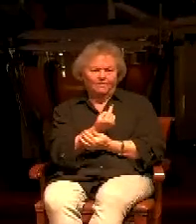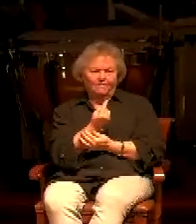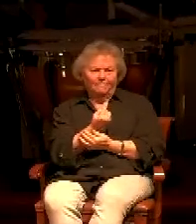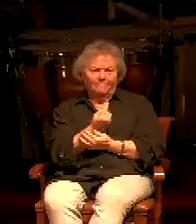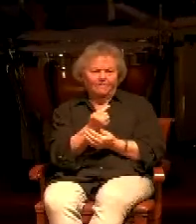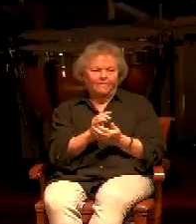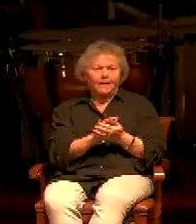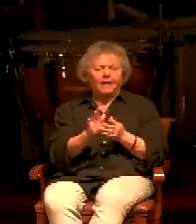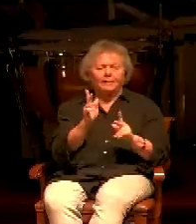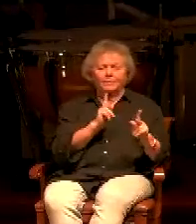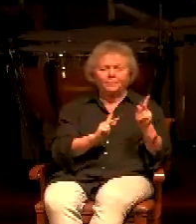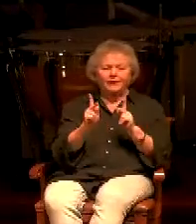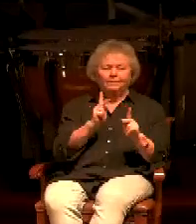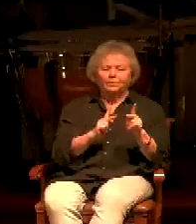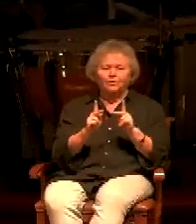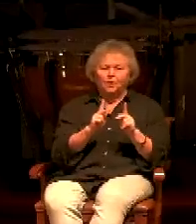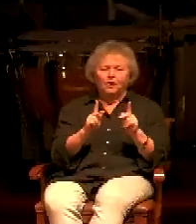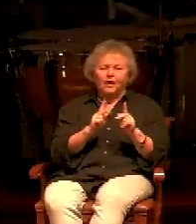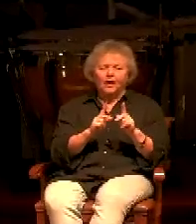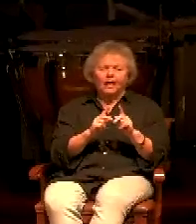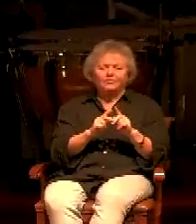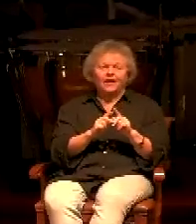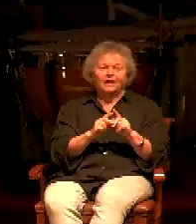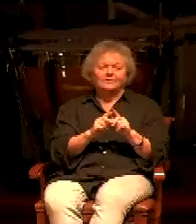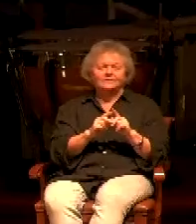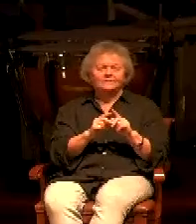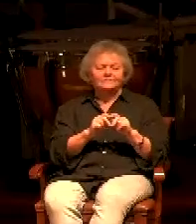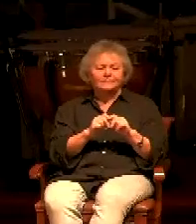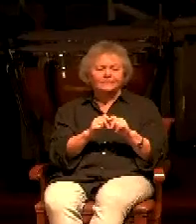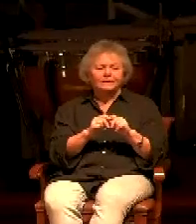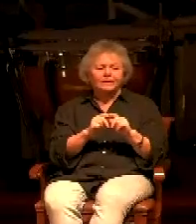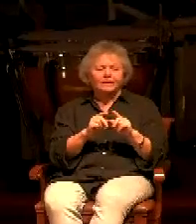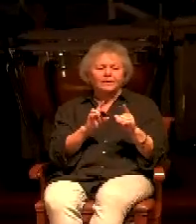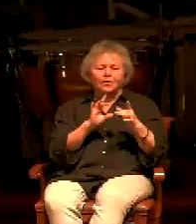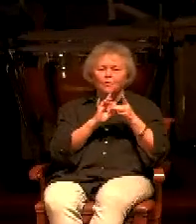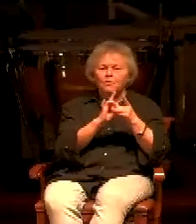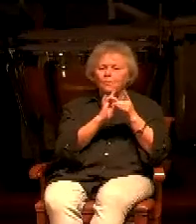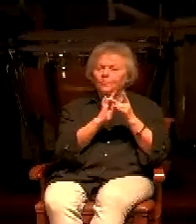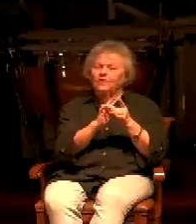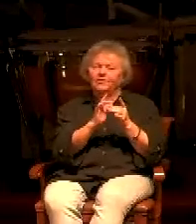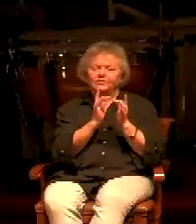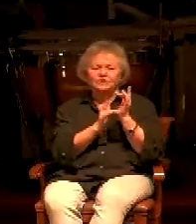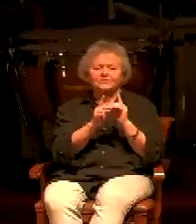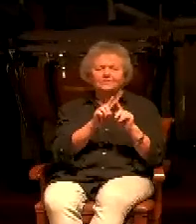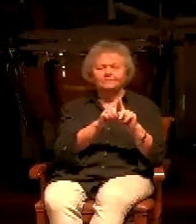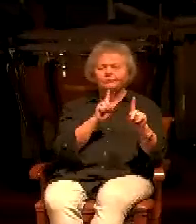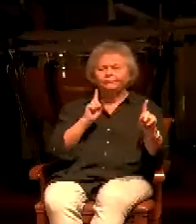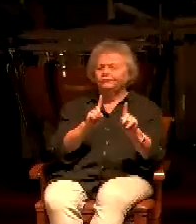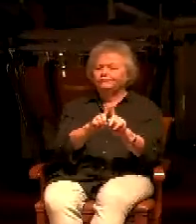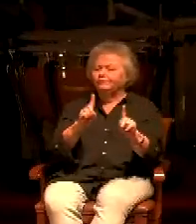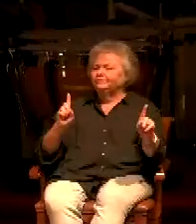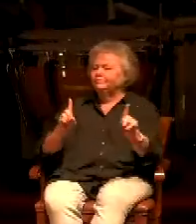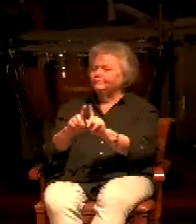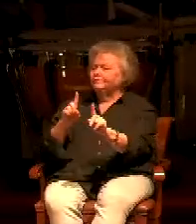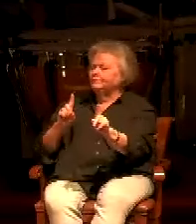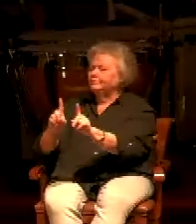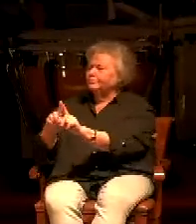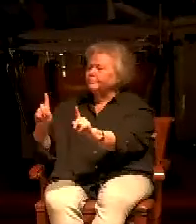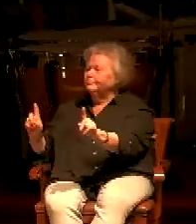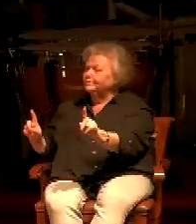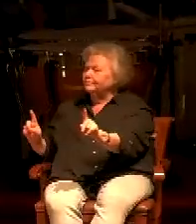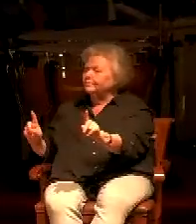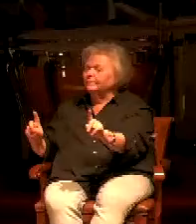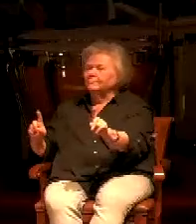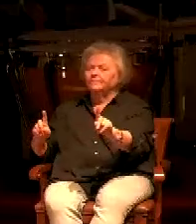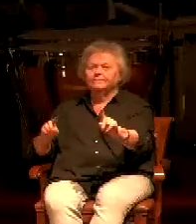are falling. Now even those who claim to know him are falling away. And notice what it says in the text, in verse